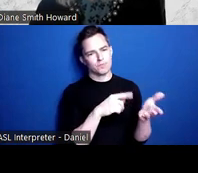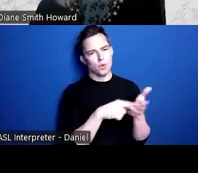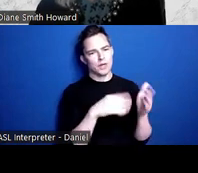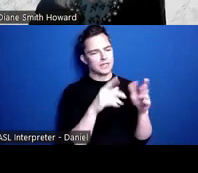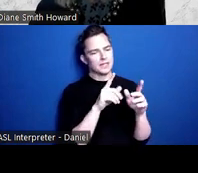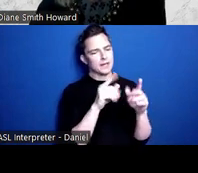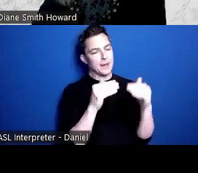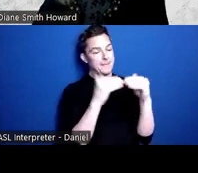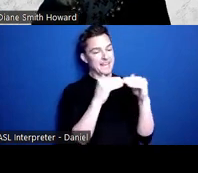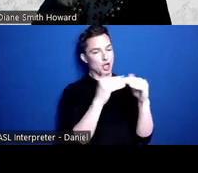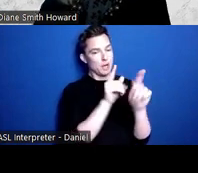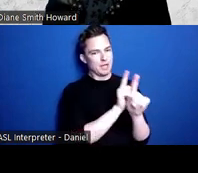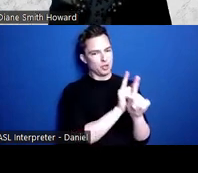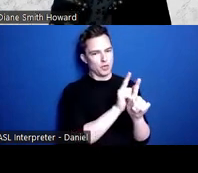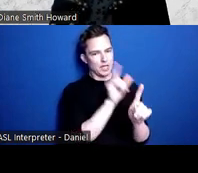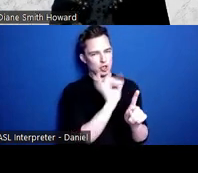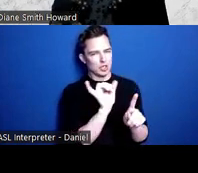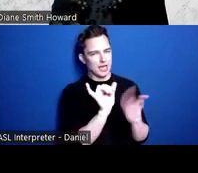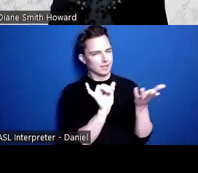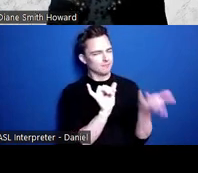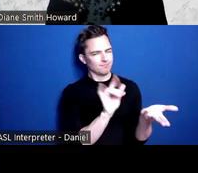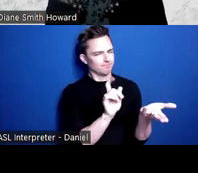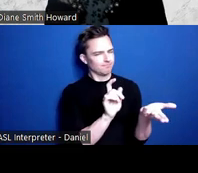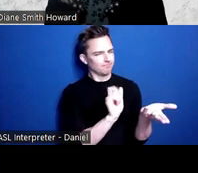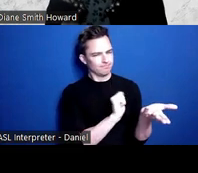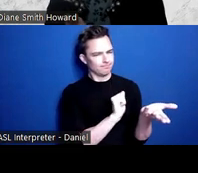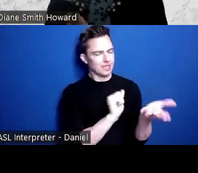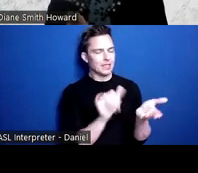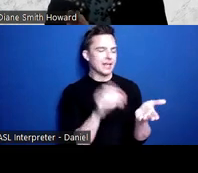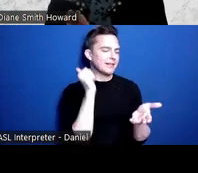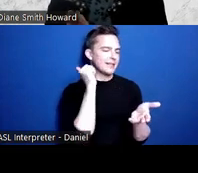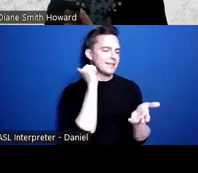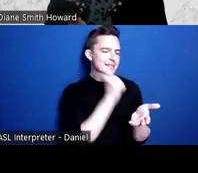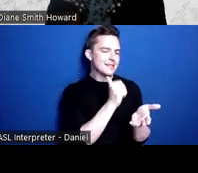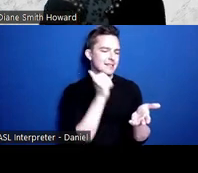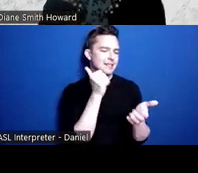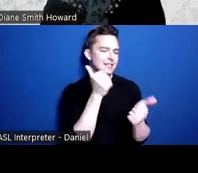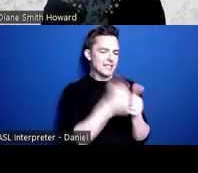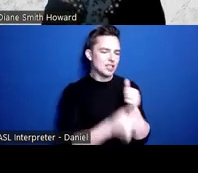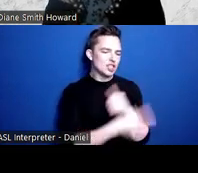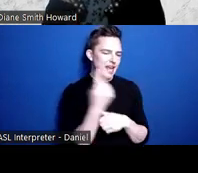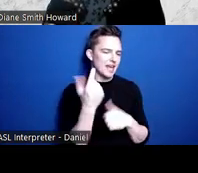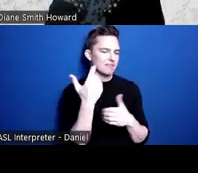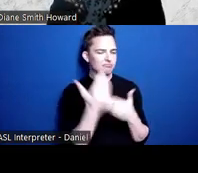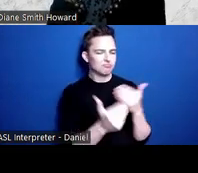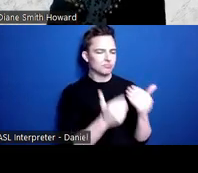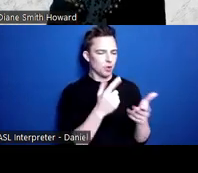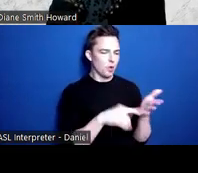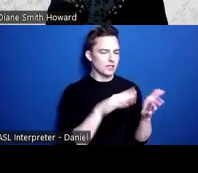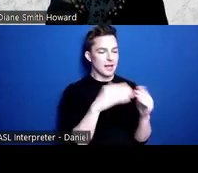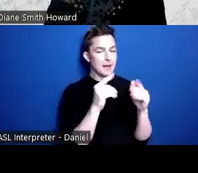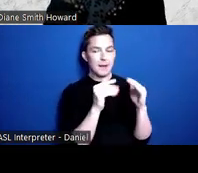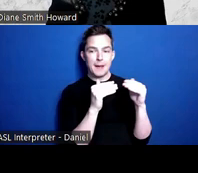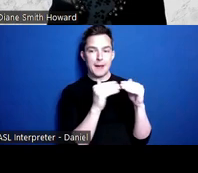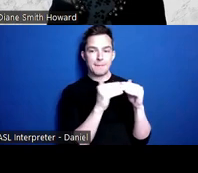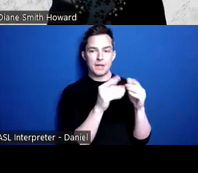mentoring consist of? Like what, you know, on a day-to-day basis, what does the peer mentor do? How do they